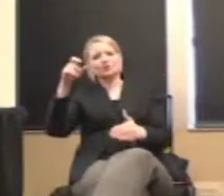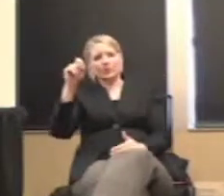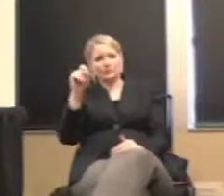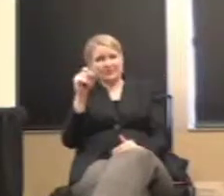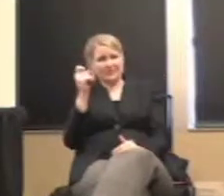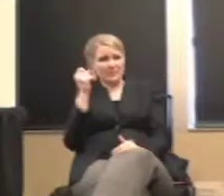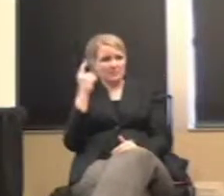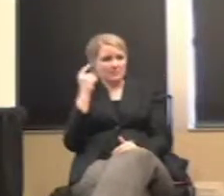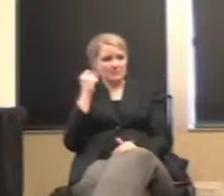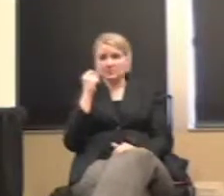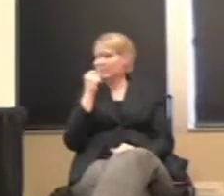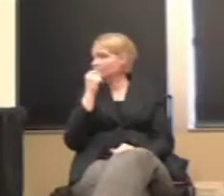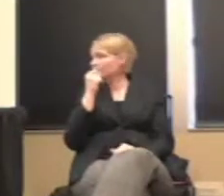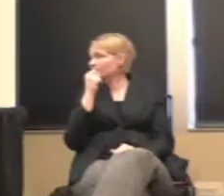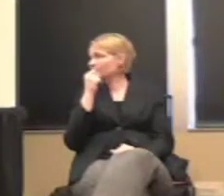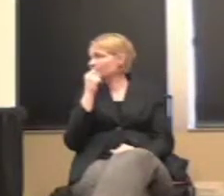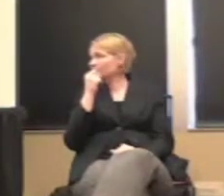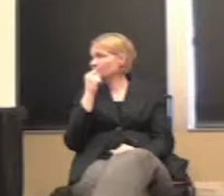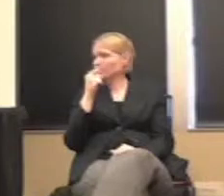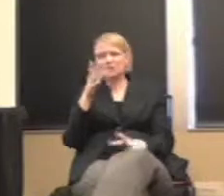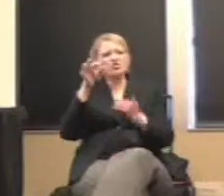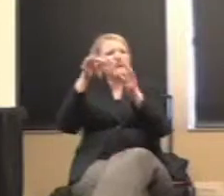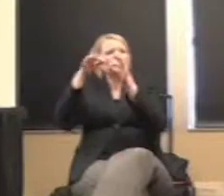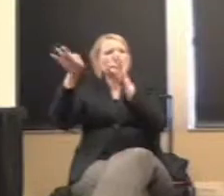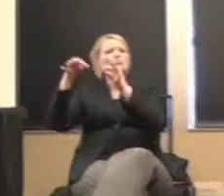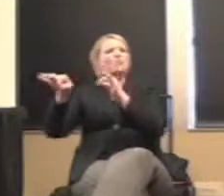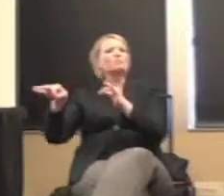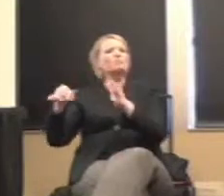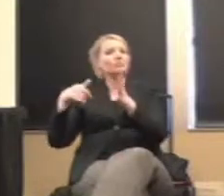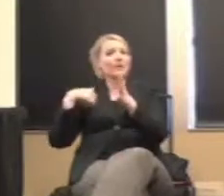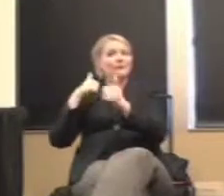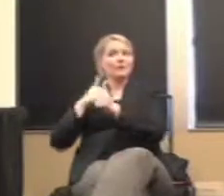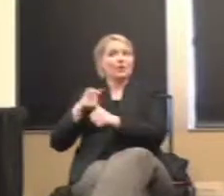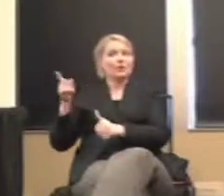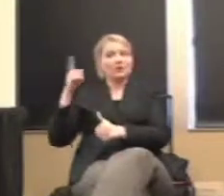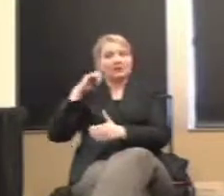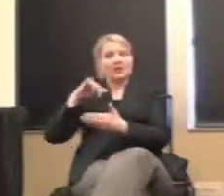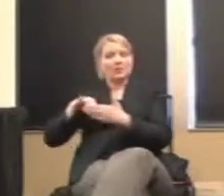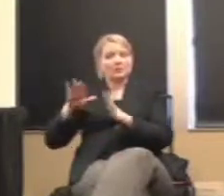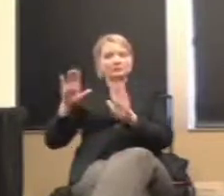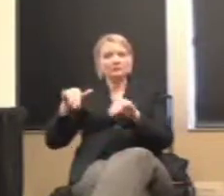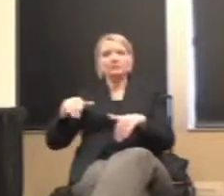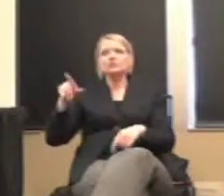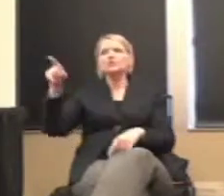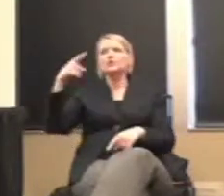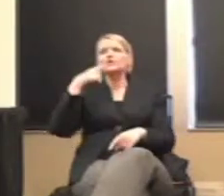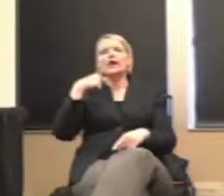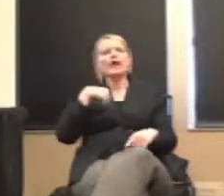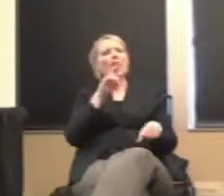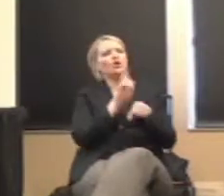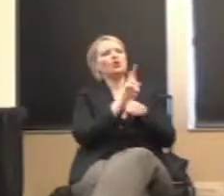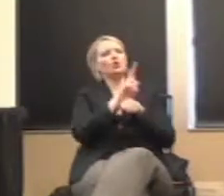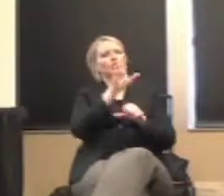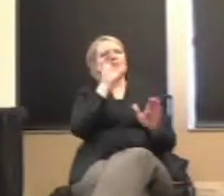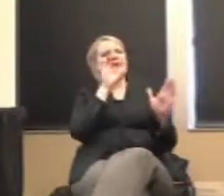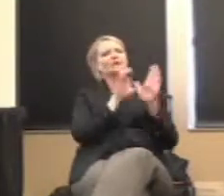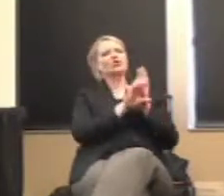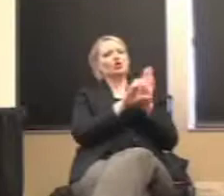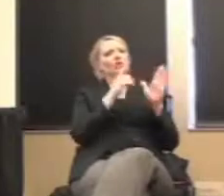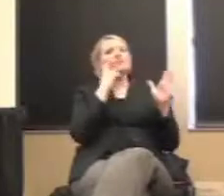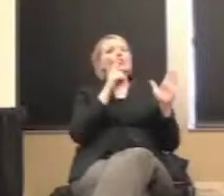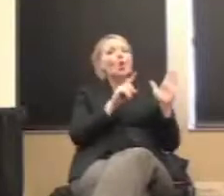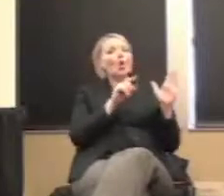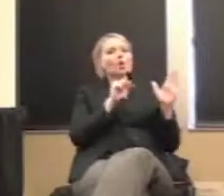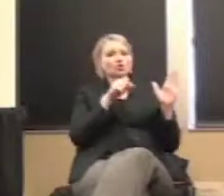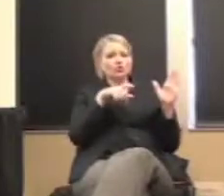sense? Sure. Just short little sentences. I'm going with her on this one. I use the picture pack, those pictures for scripts and things like that